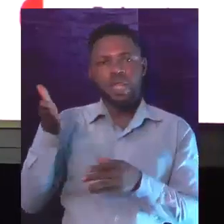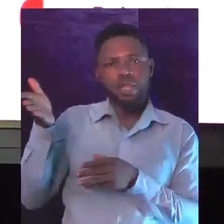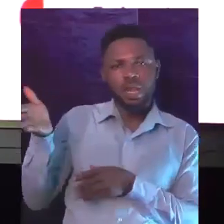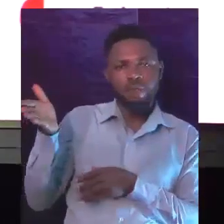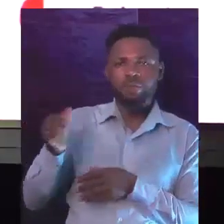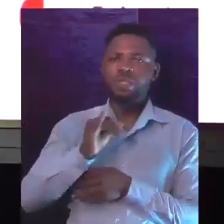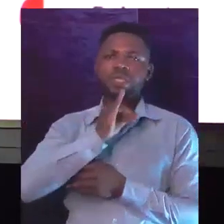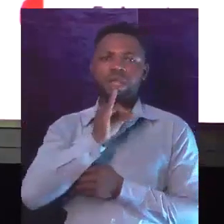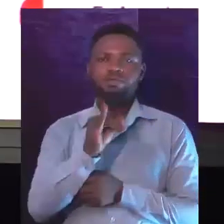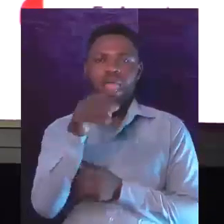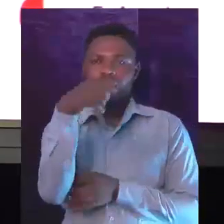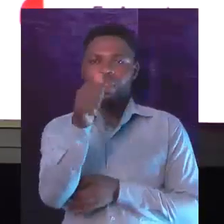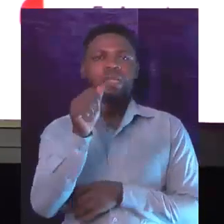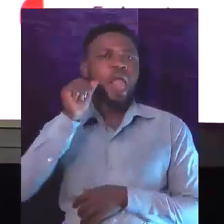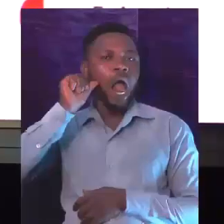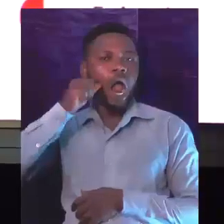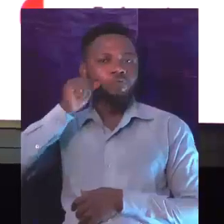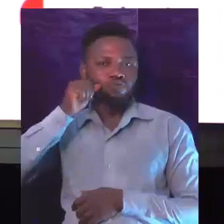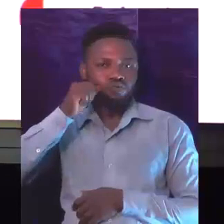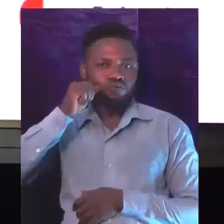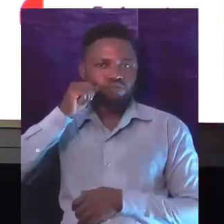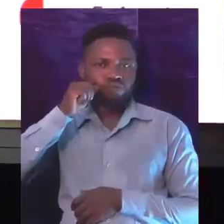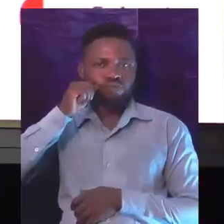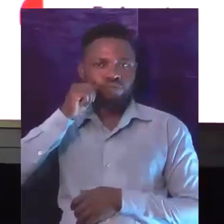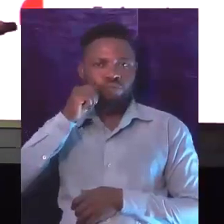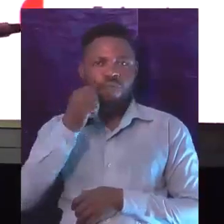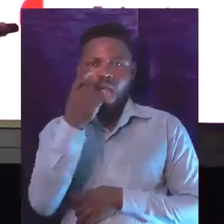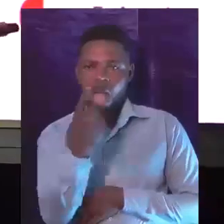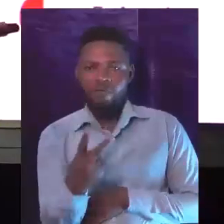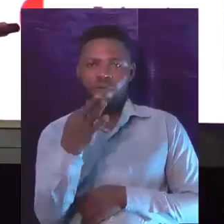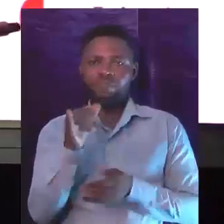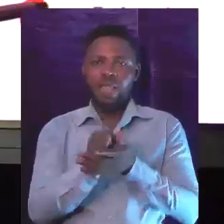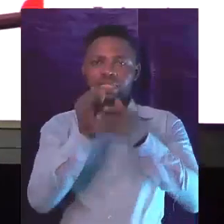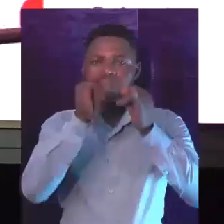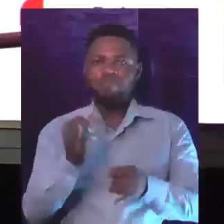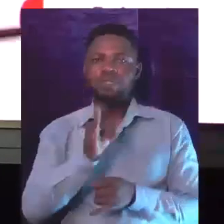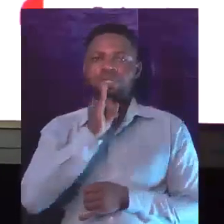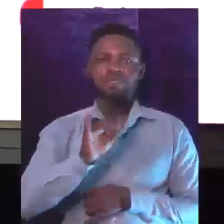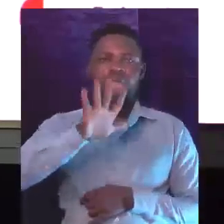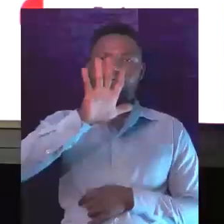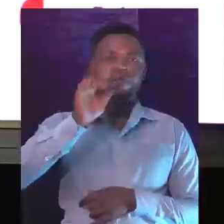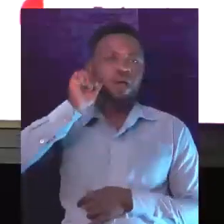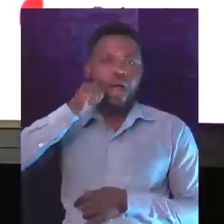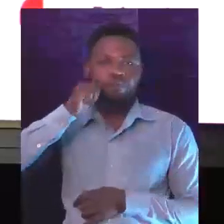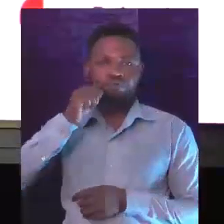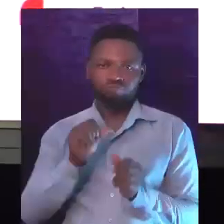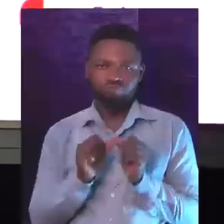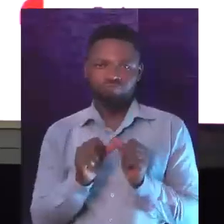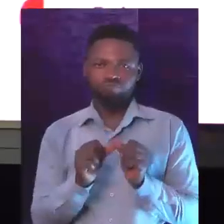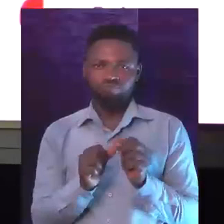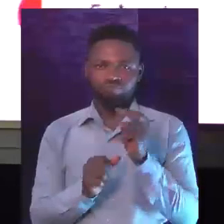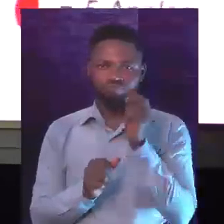here is 10 apples. Half of an image is 5 apples. Let's go